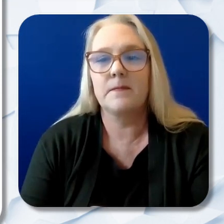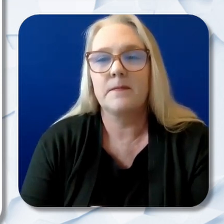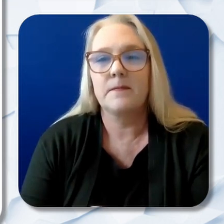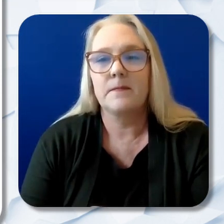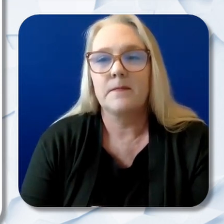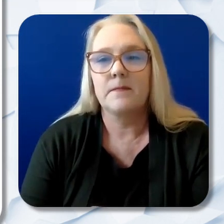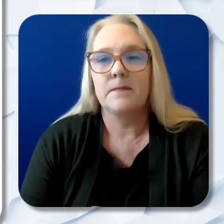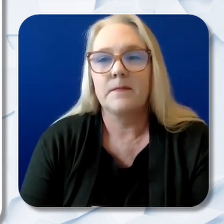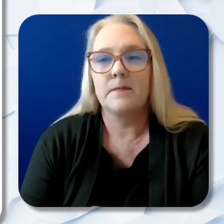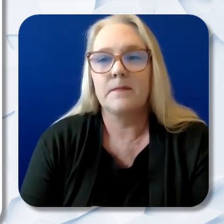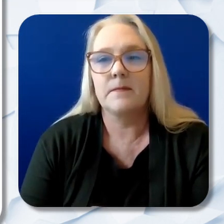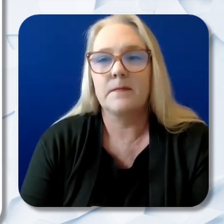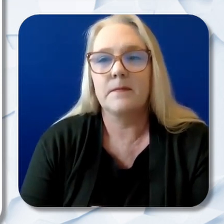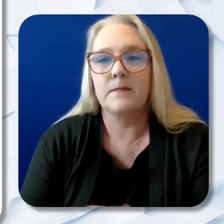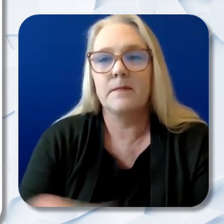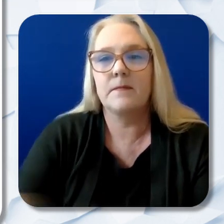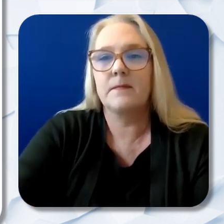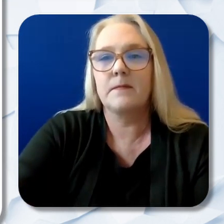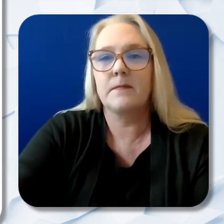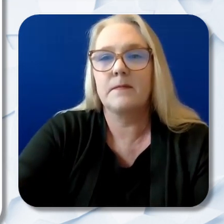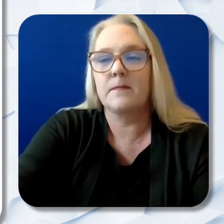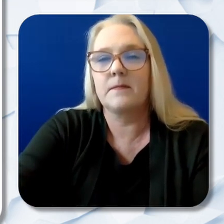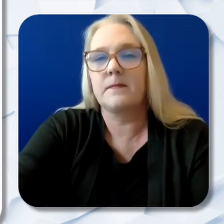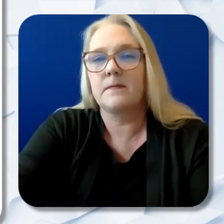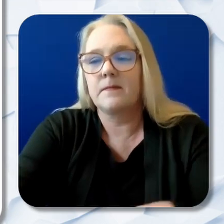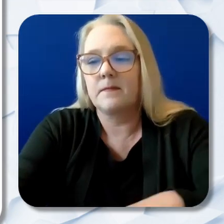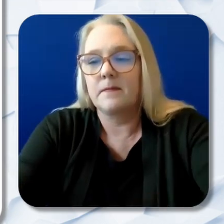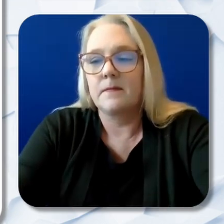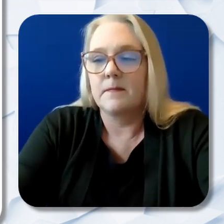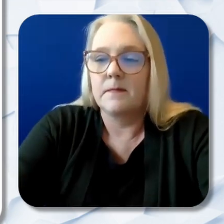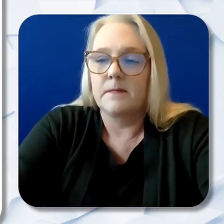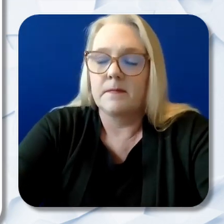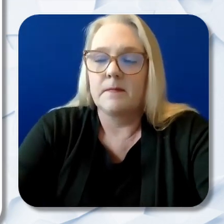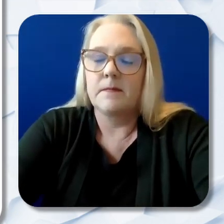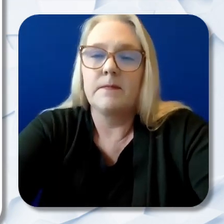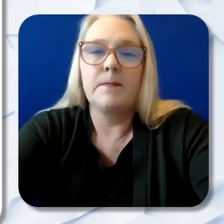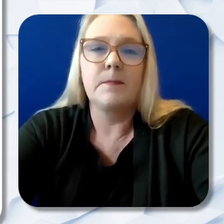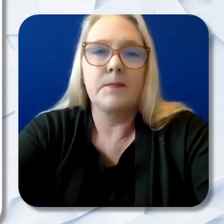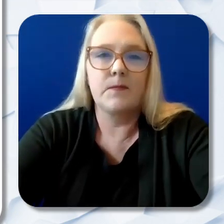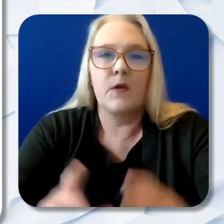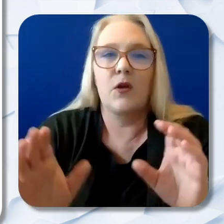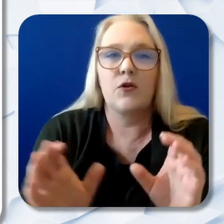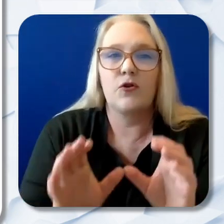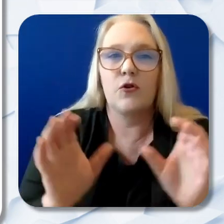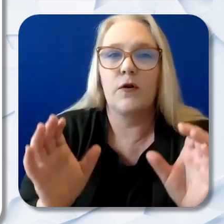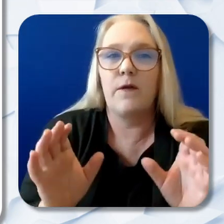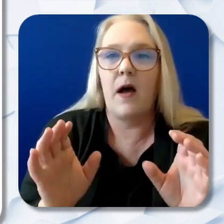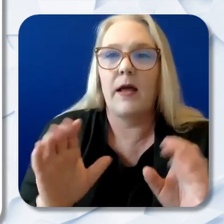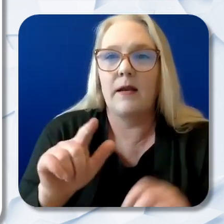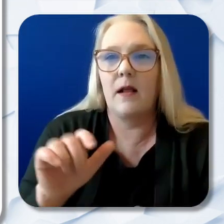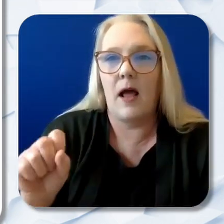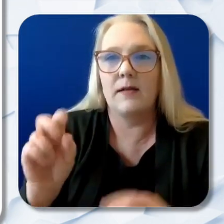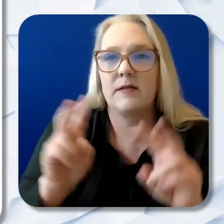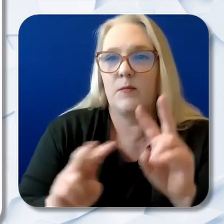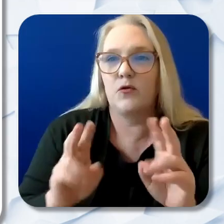Next slide, please. Certified class observers for CSPP